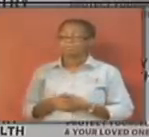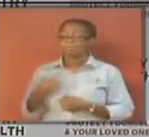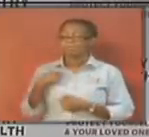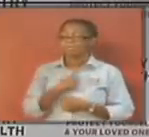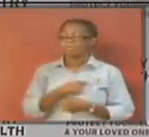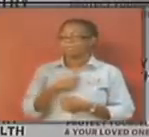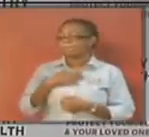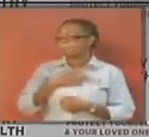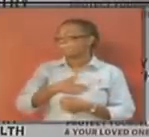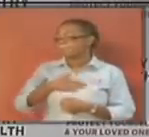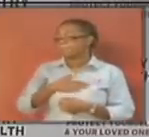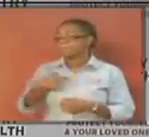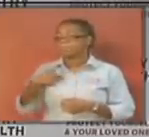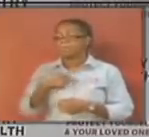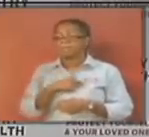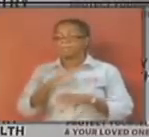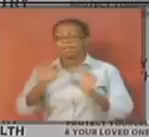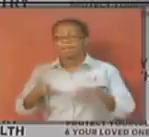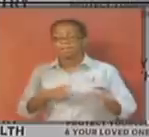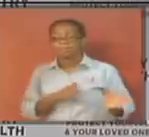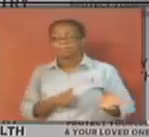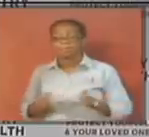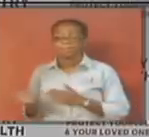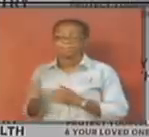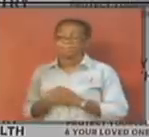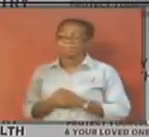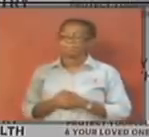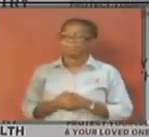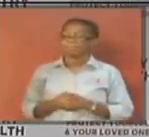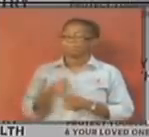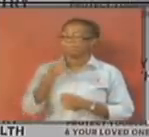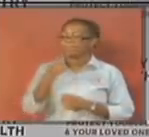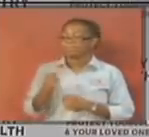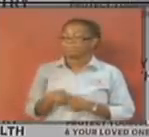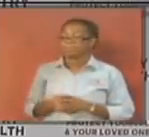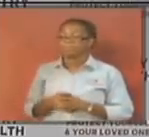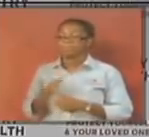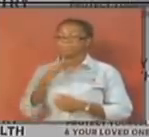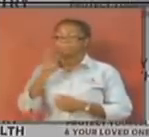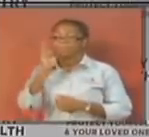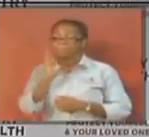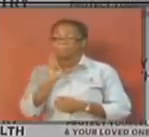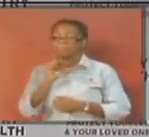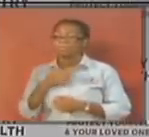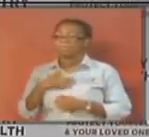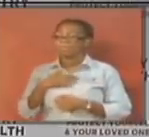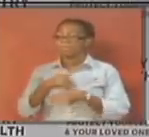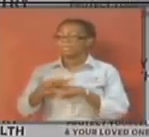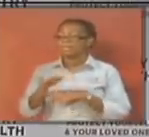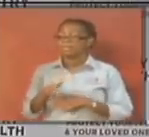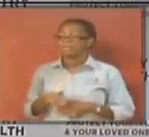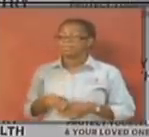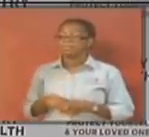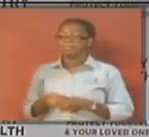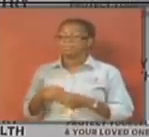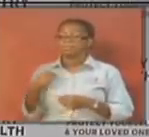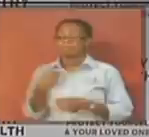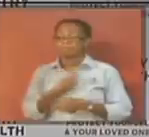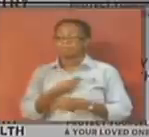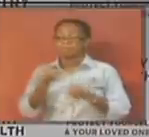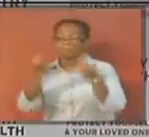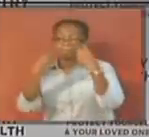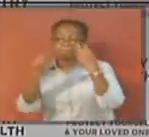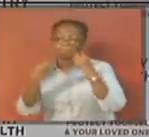Yes, Ms. Brown, please send to the Corporate Communications Unit, and we will filter it through to the right parties. We go now